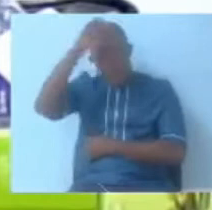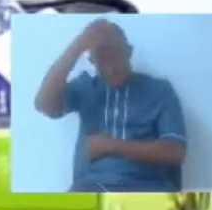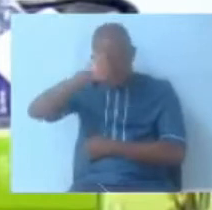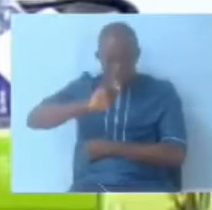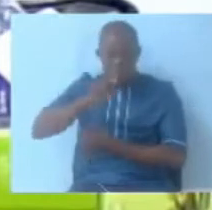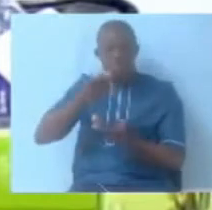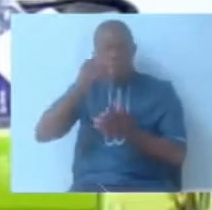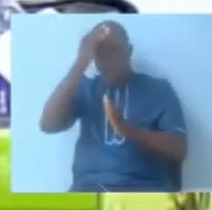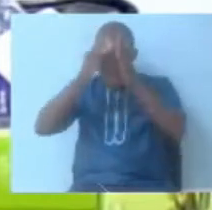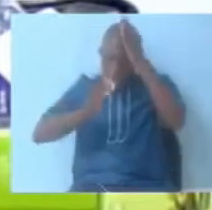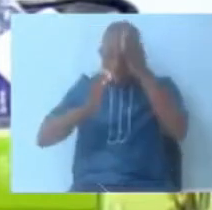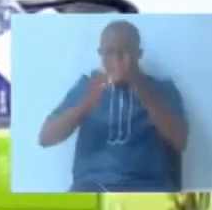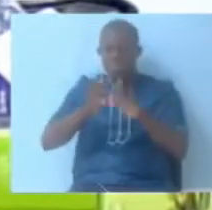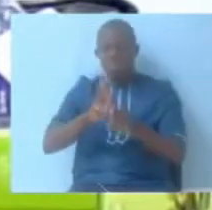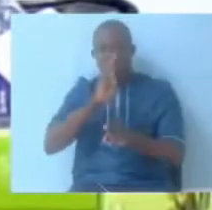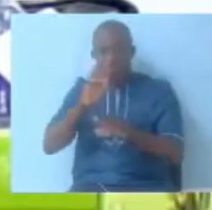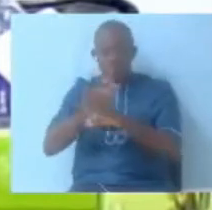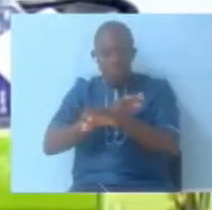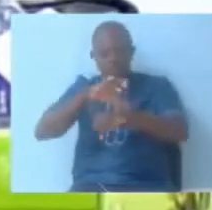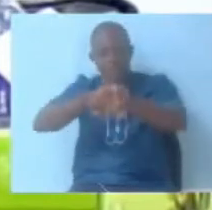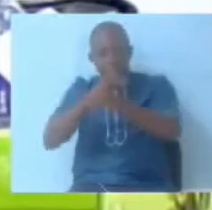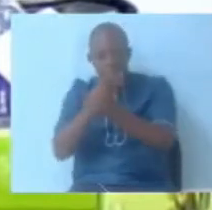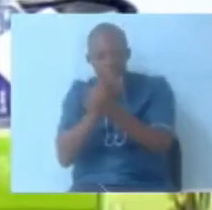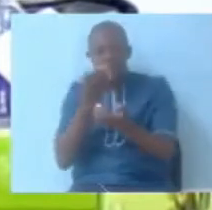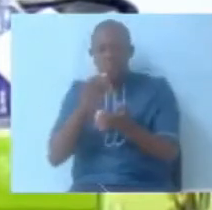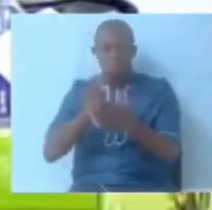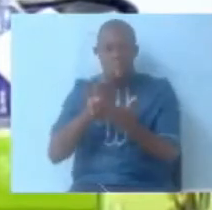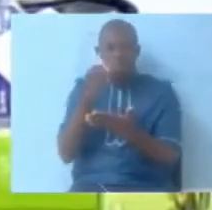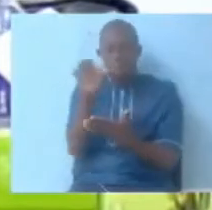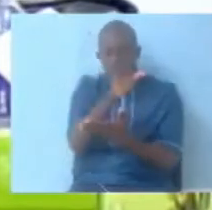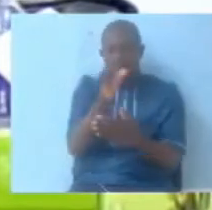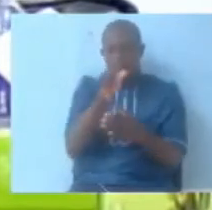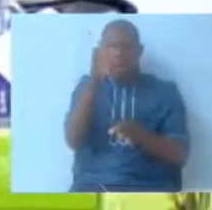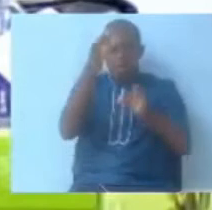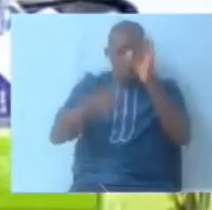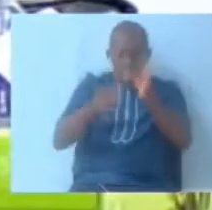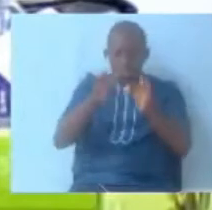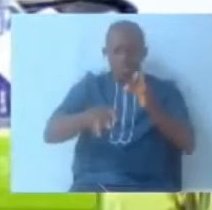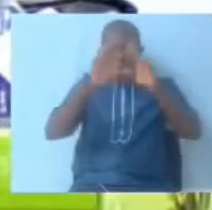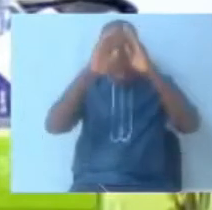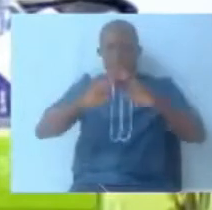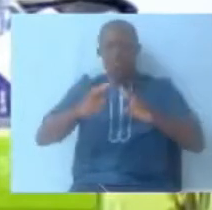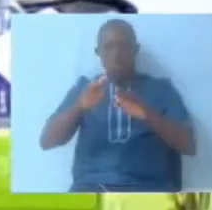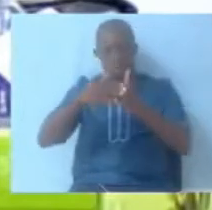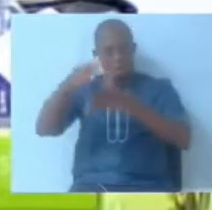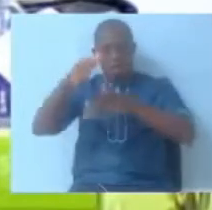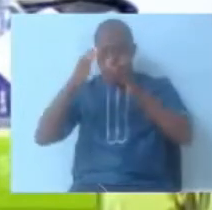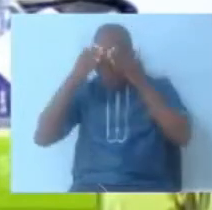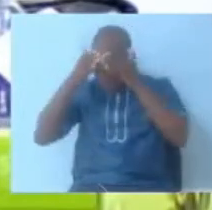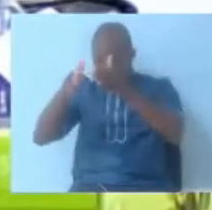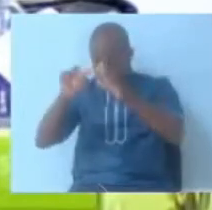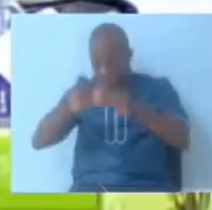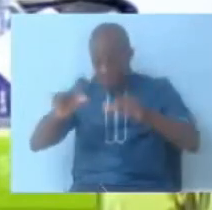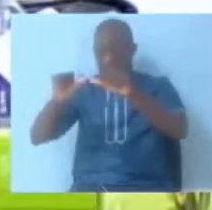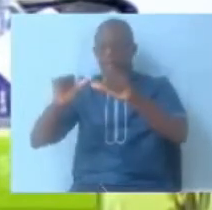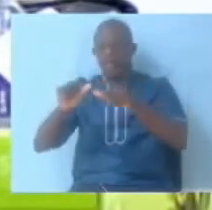detained, and some of them, and some of whom were being persecuted. Watembo itelanyati linyati linta kuomena wale mbrim